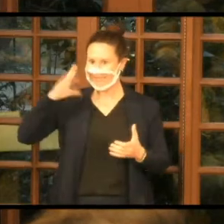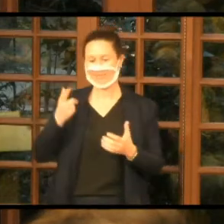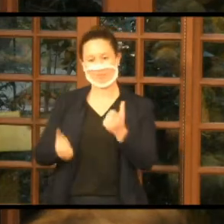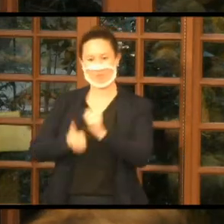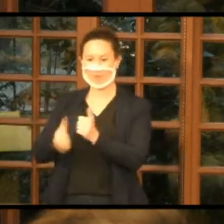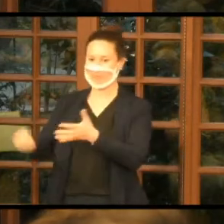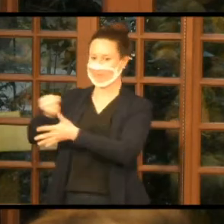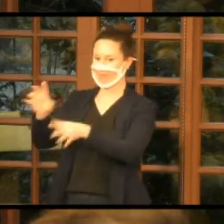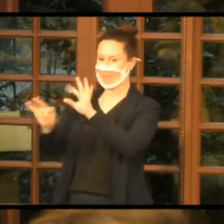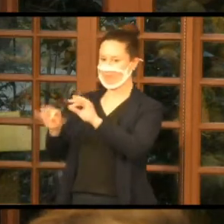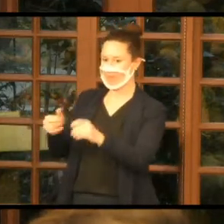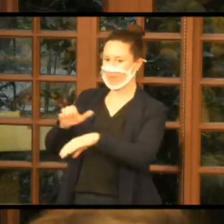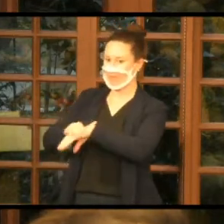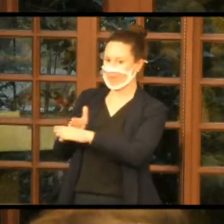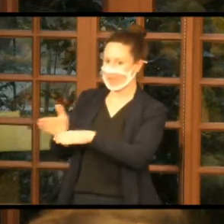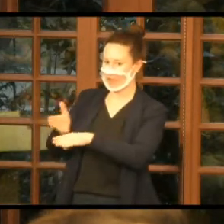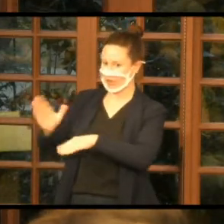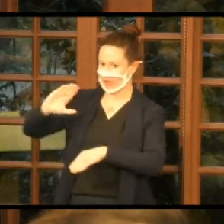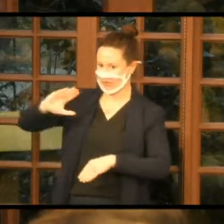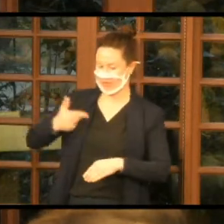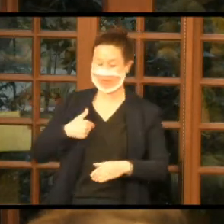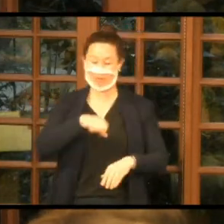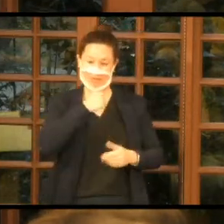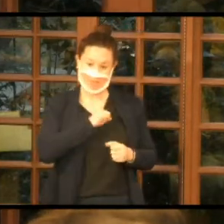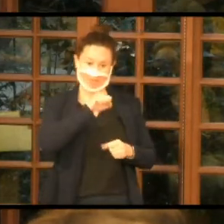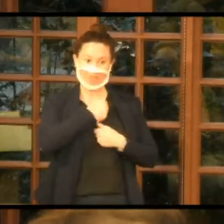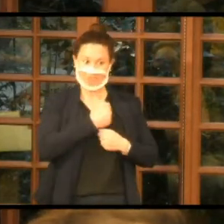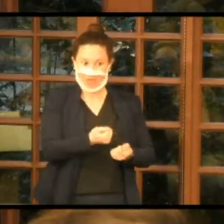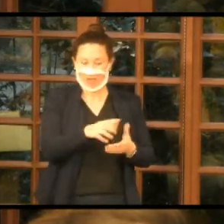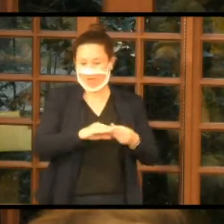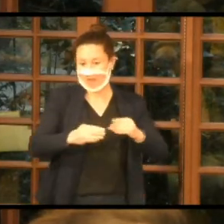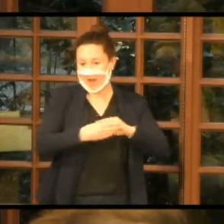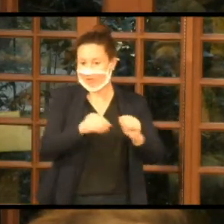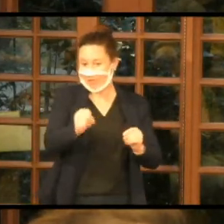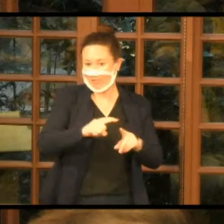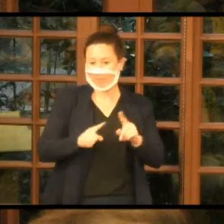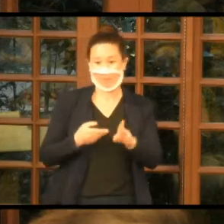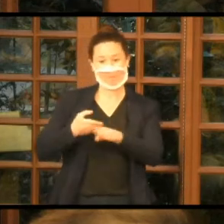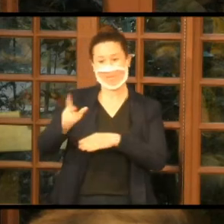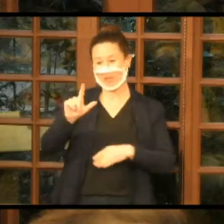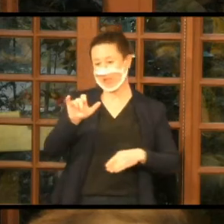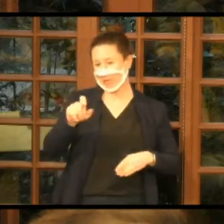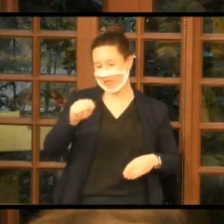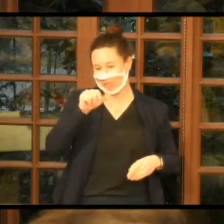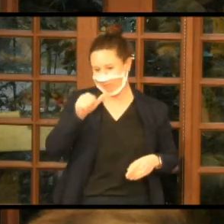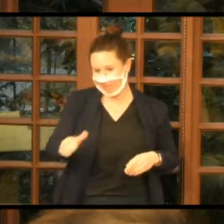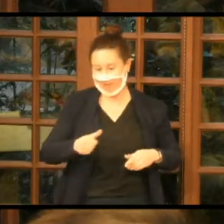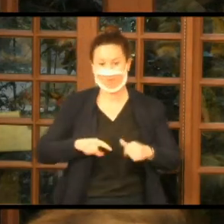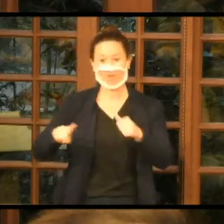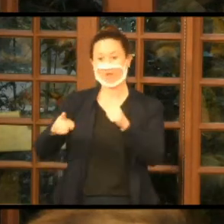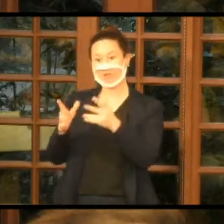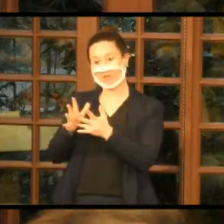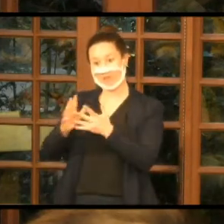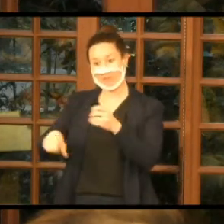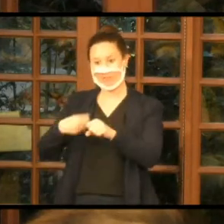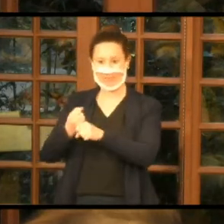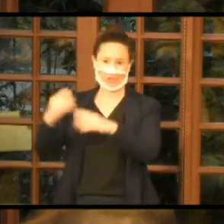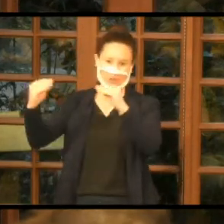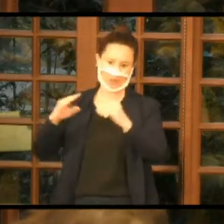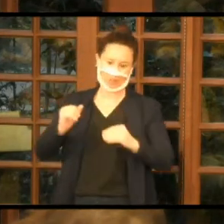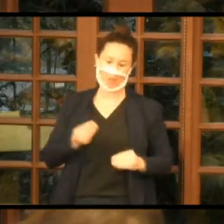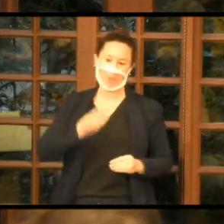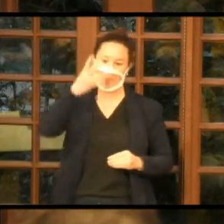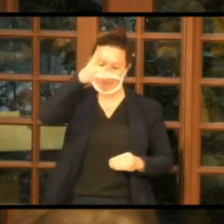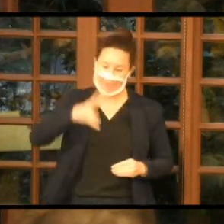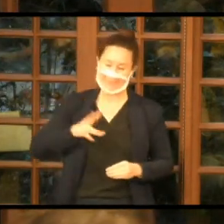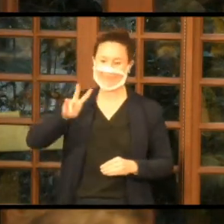majors. Though she loved novels, she had not majored in literature. Her freshman writing seminar had been taught by a white man in his 70s